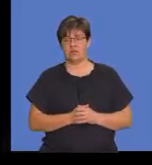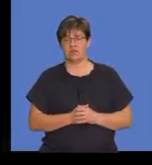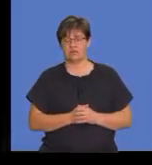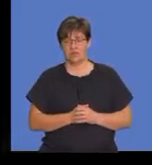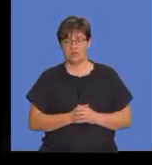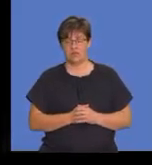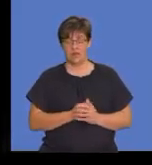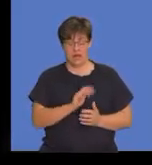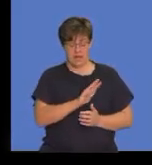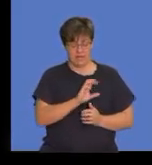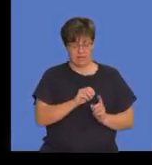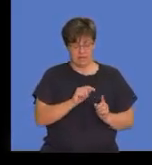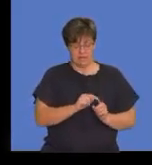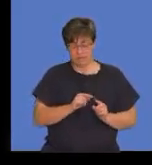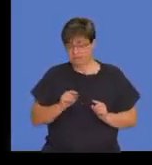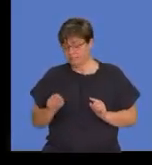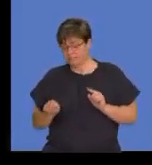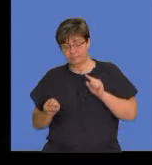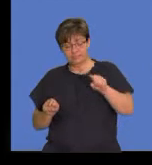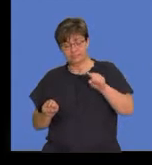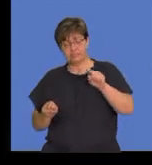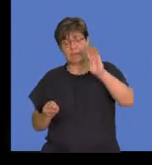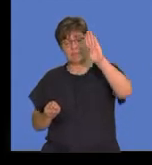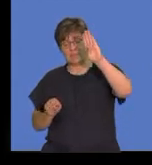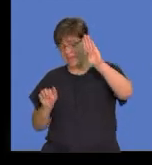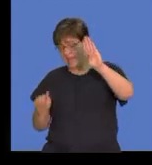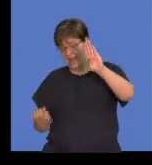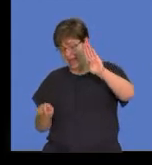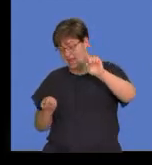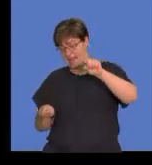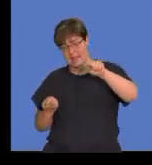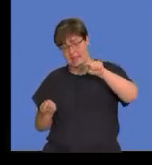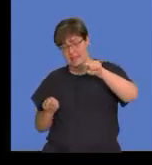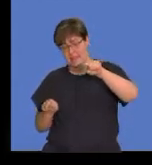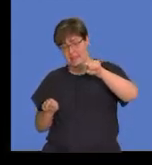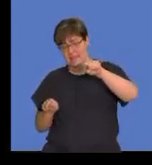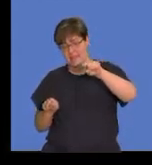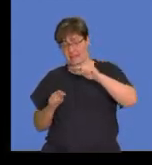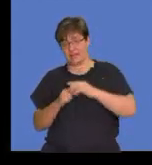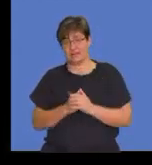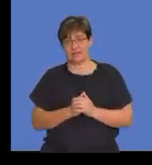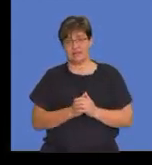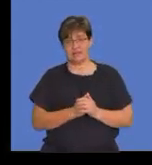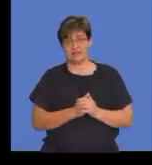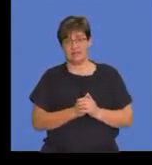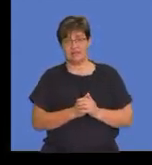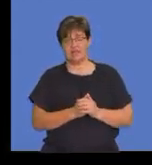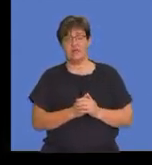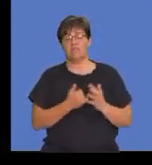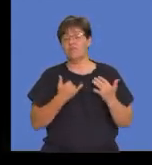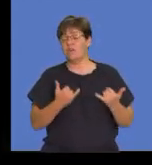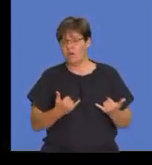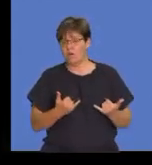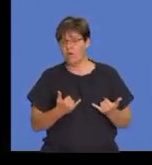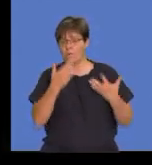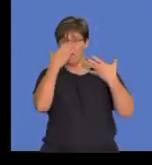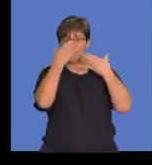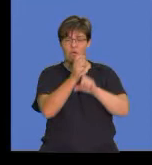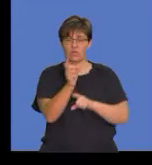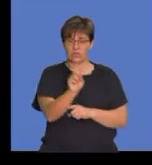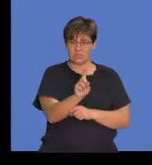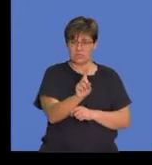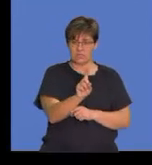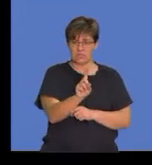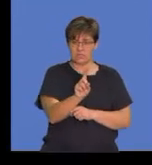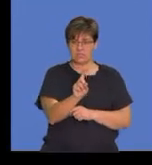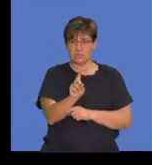at vertices A and B, remember it will be this angle here and that angle there. But for now, I want us to only